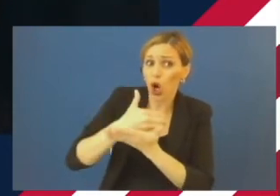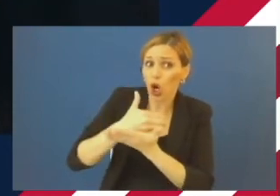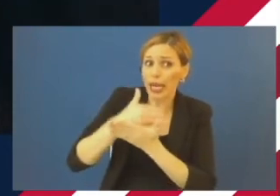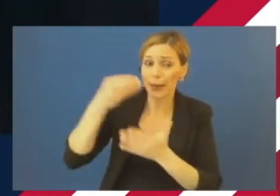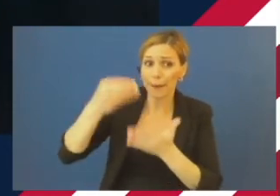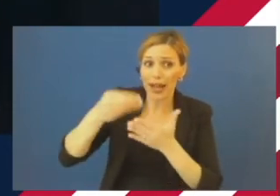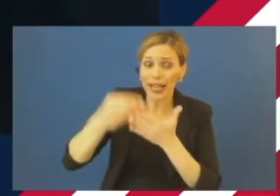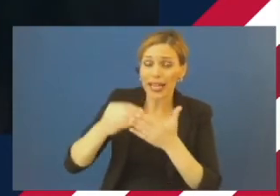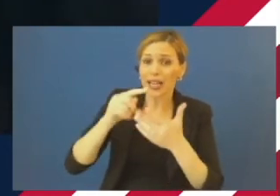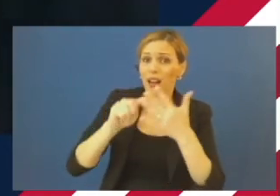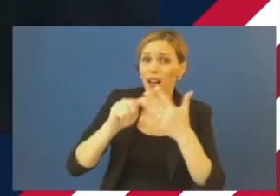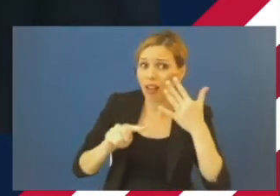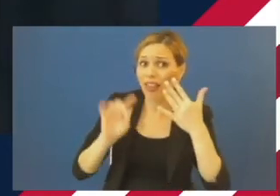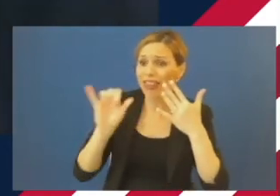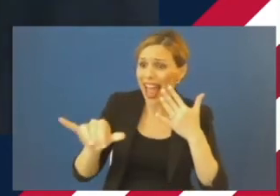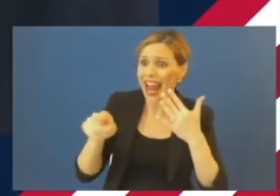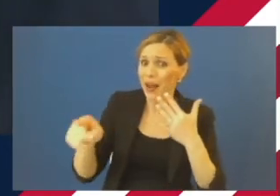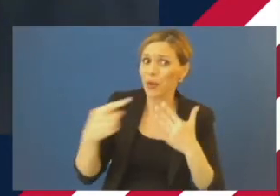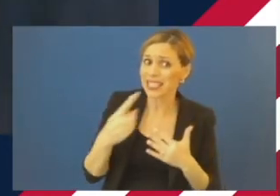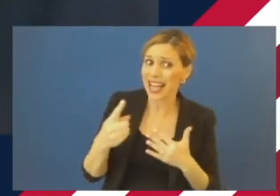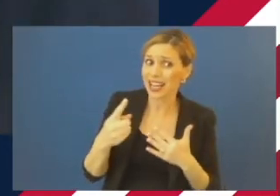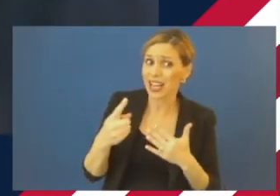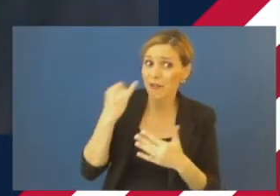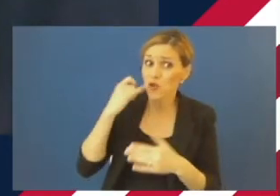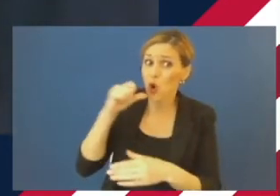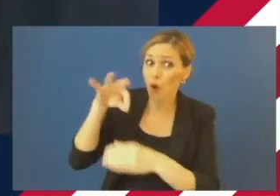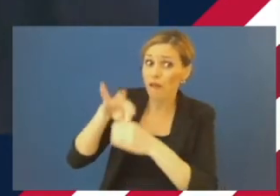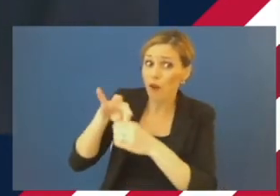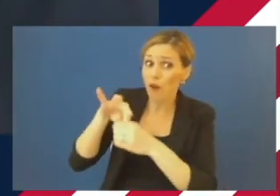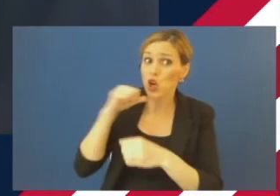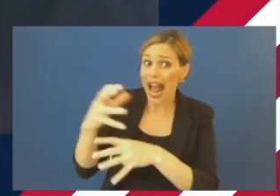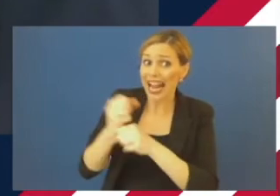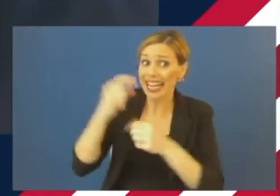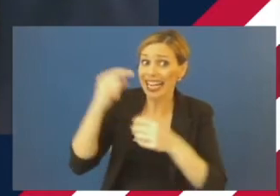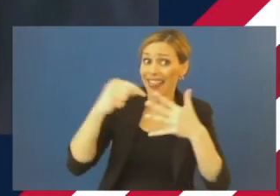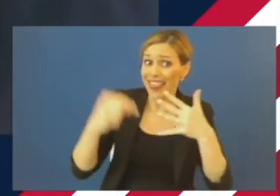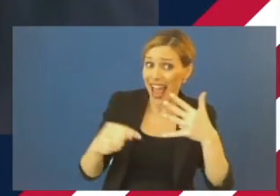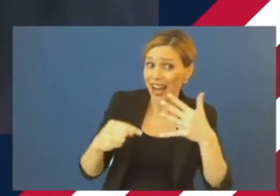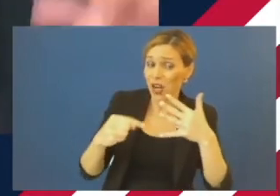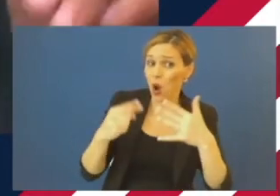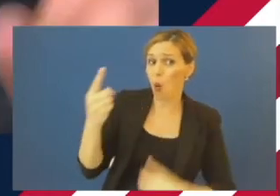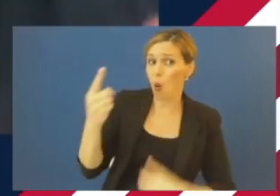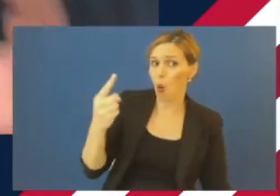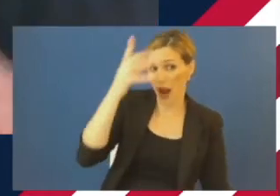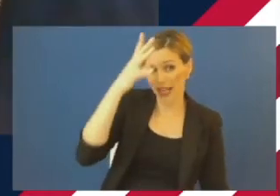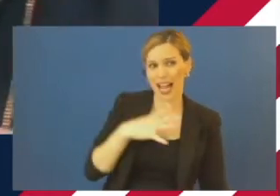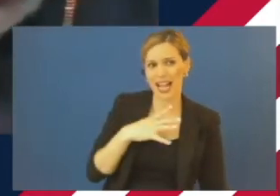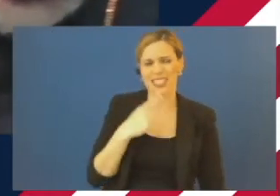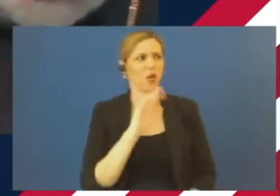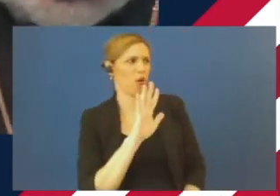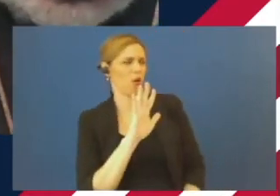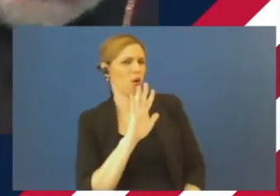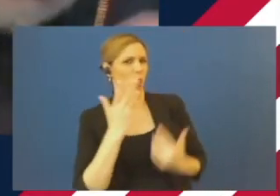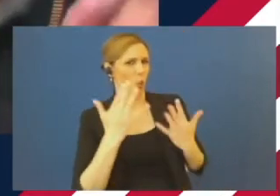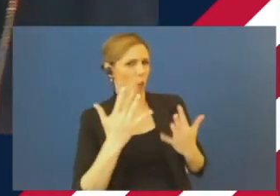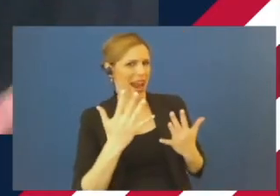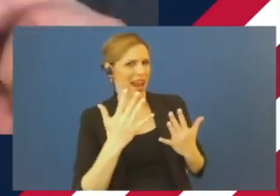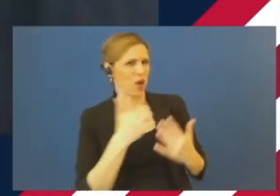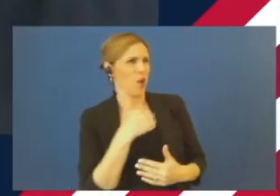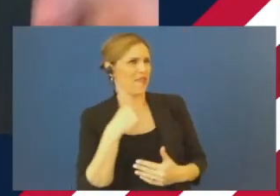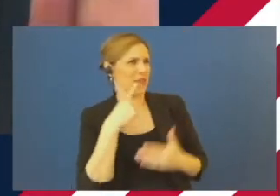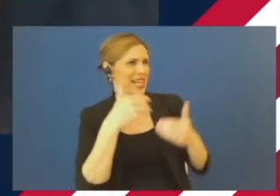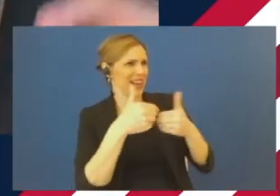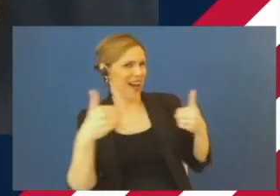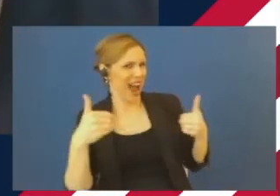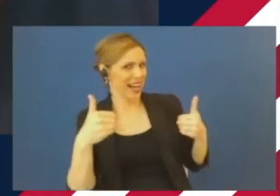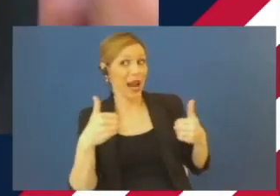hills. And one guy stood back and said, well, wait a minute, we're being played against each other. And we said, and that's the point. The point